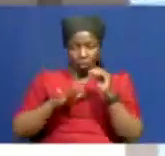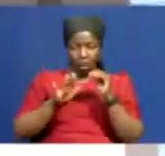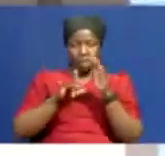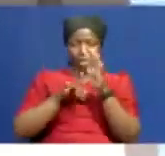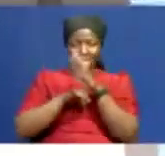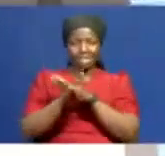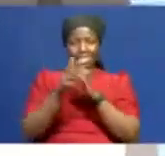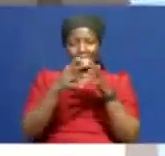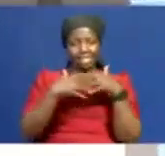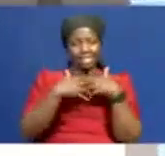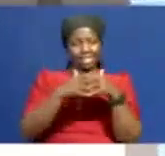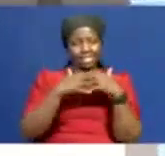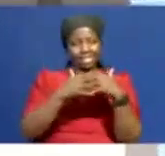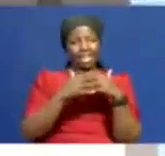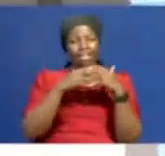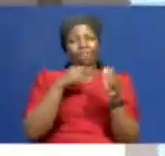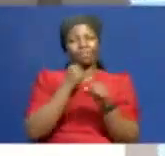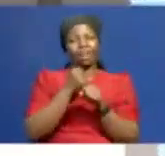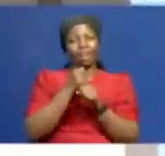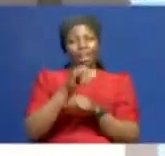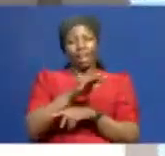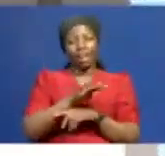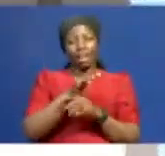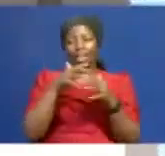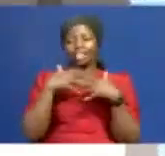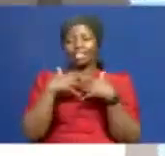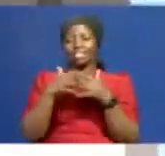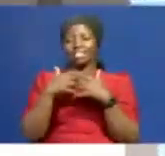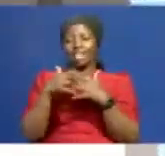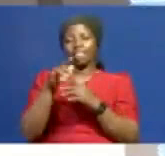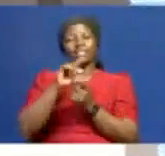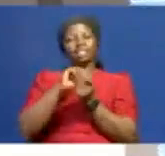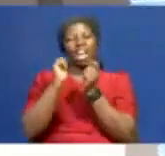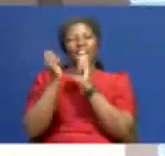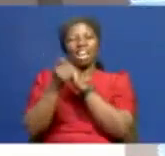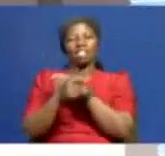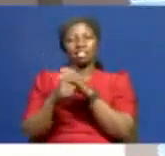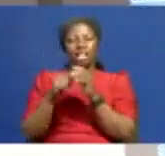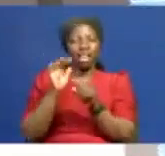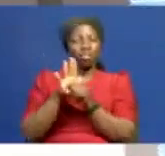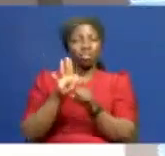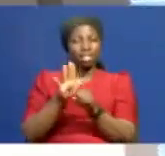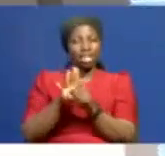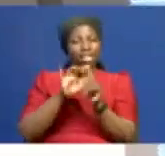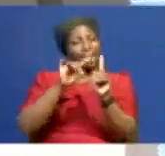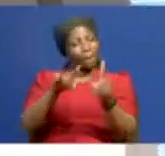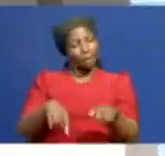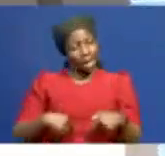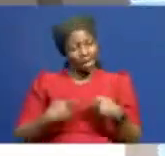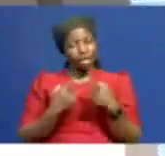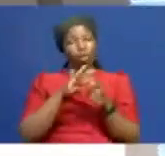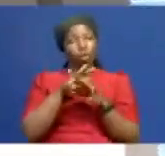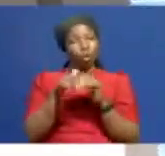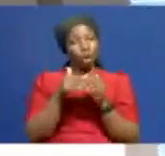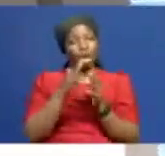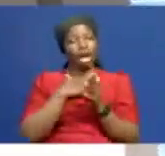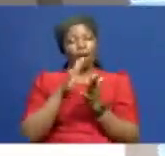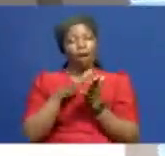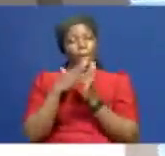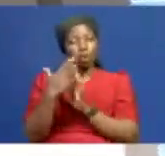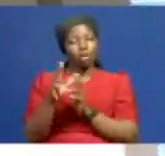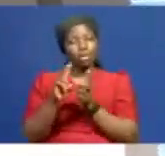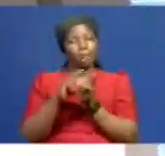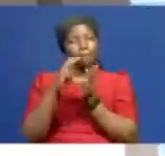of engineering is evolving quite rapidly, demanding that all our approaches, perspectives